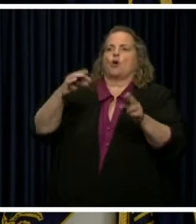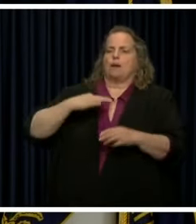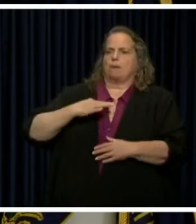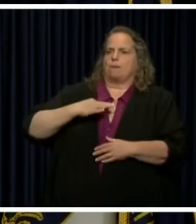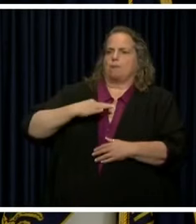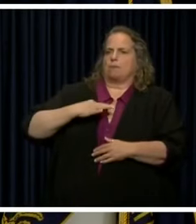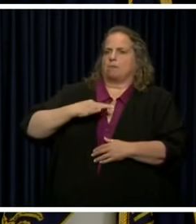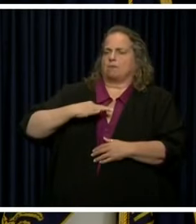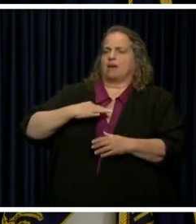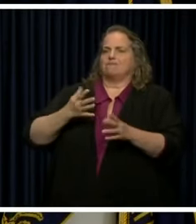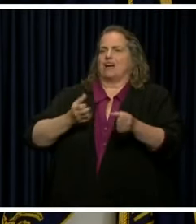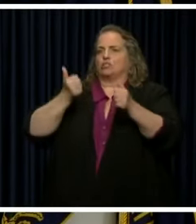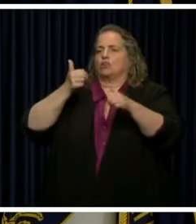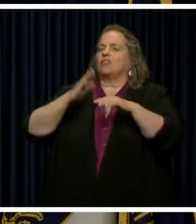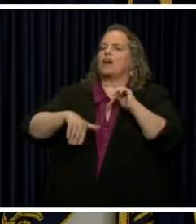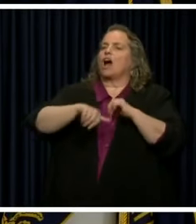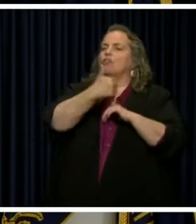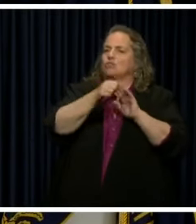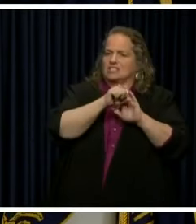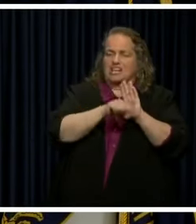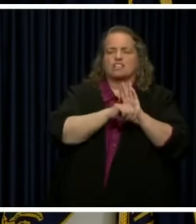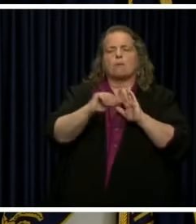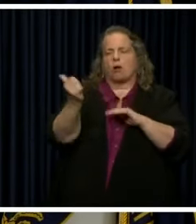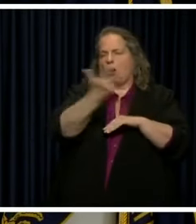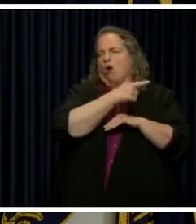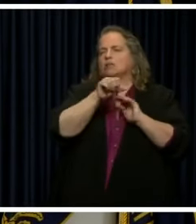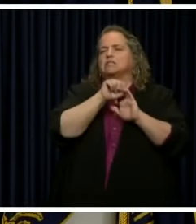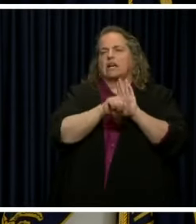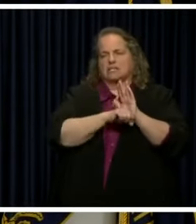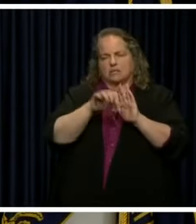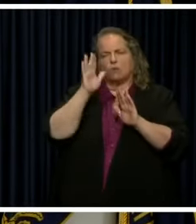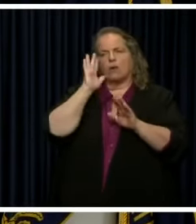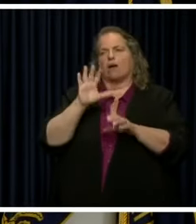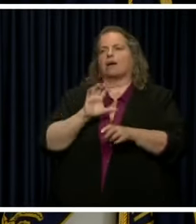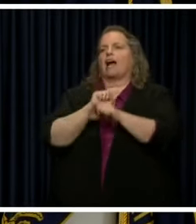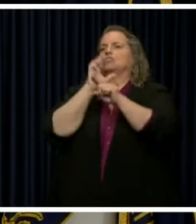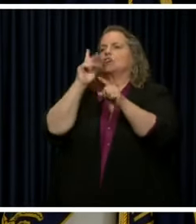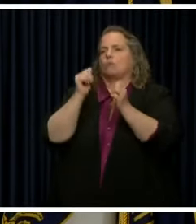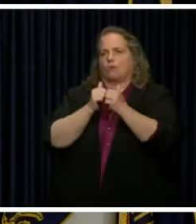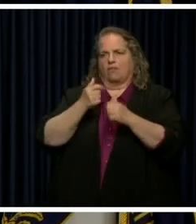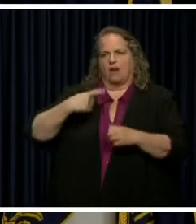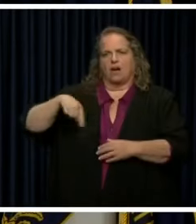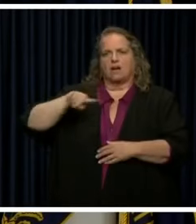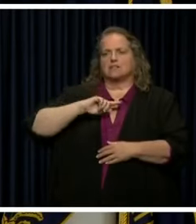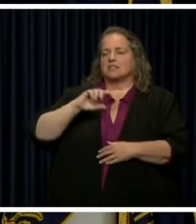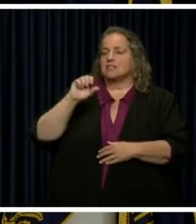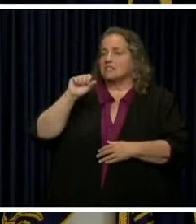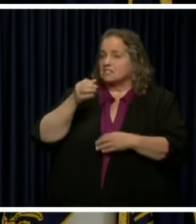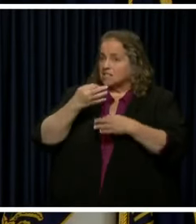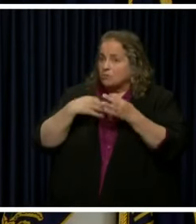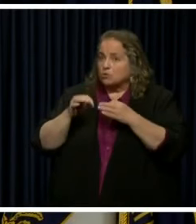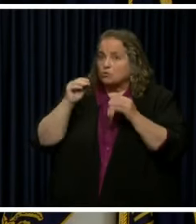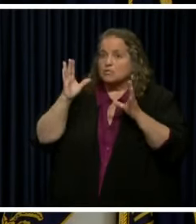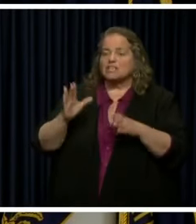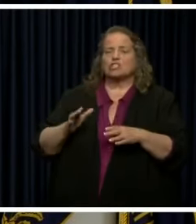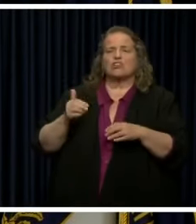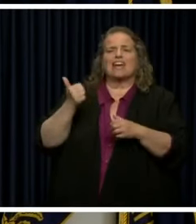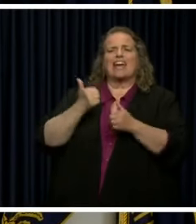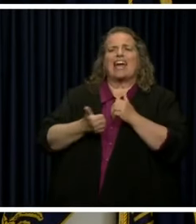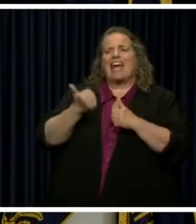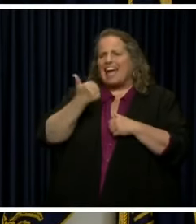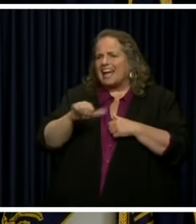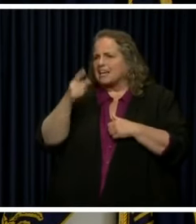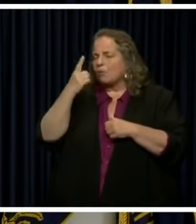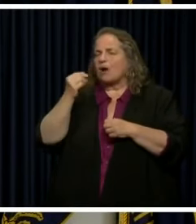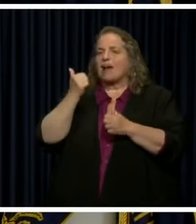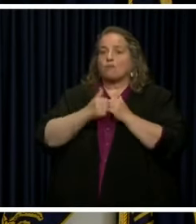independent contractors and substitute teachers and anybody and everybody that could have been harmed by this. Now, we haven't helped all